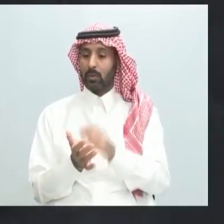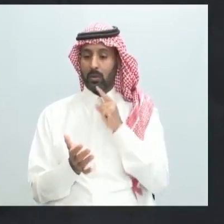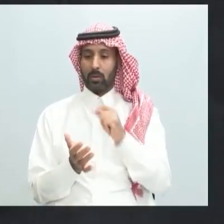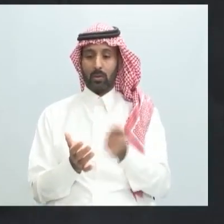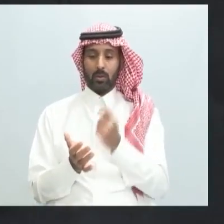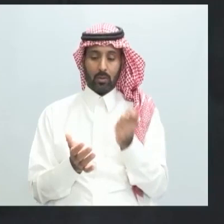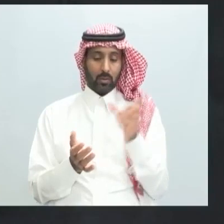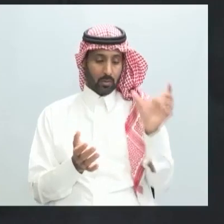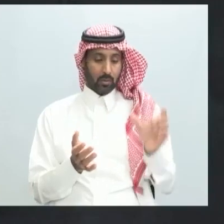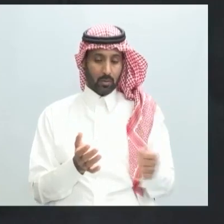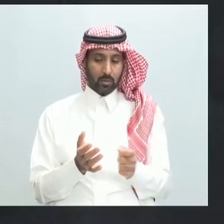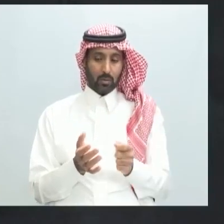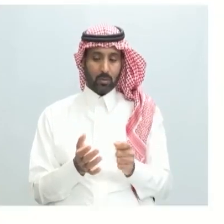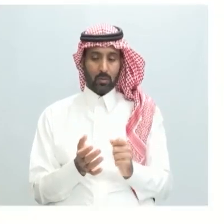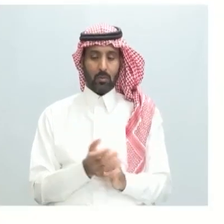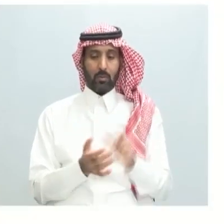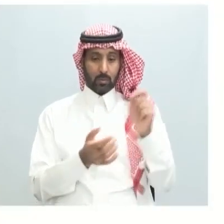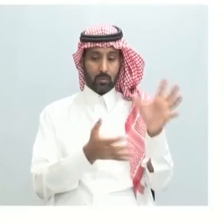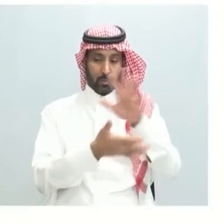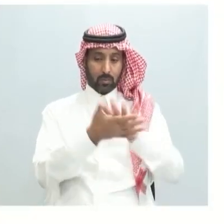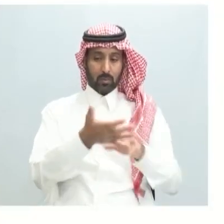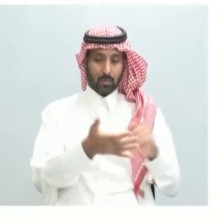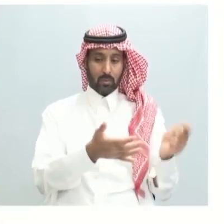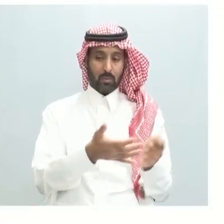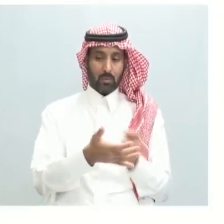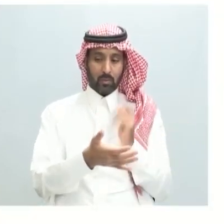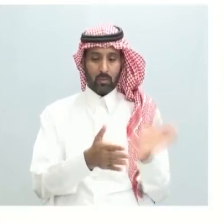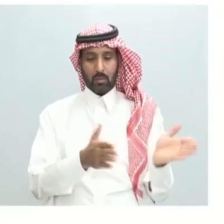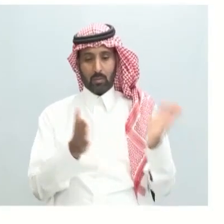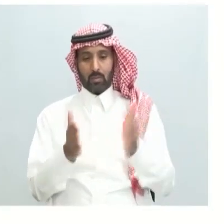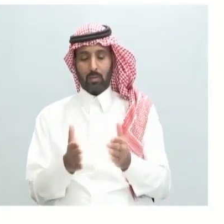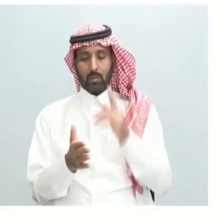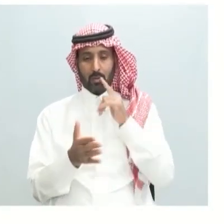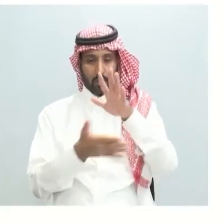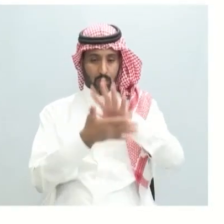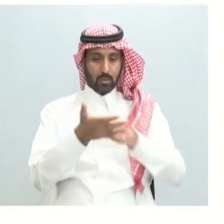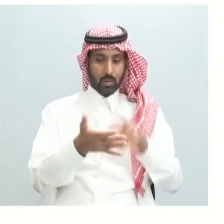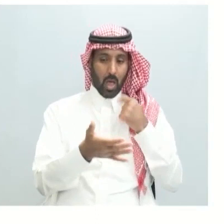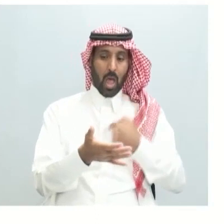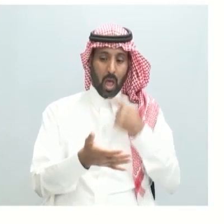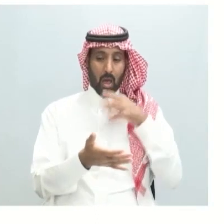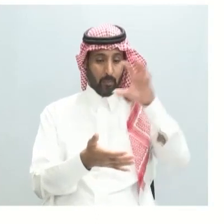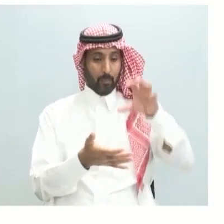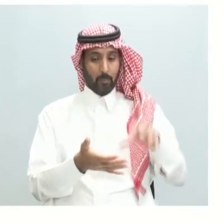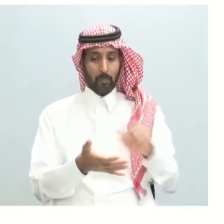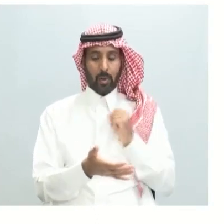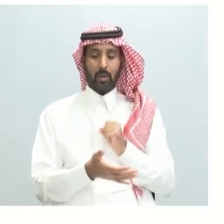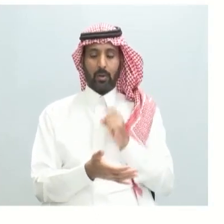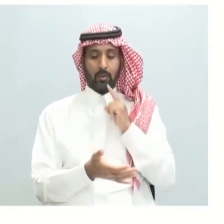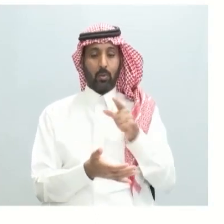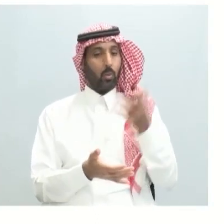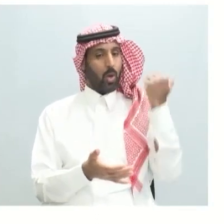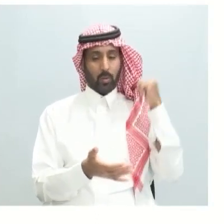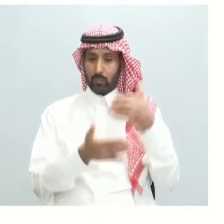make notes in the chart. For example, This chart, I filled it with my own notes. When was